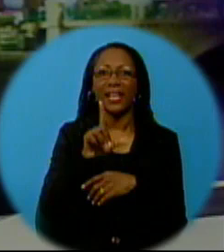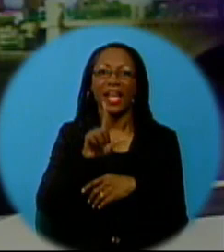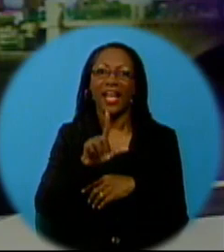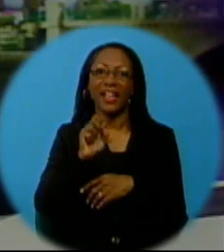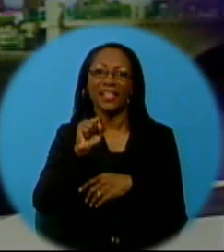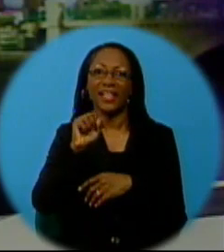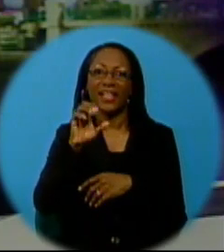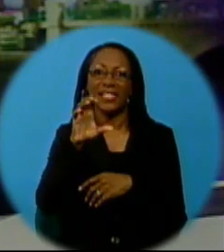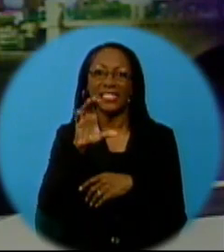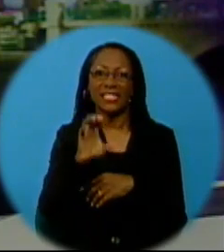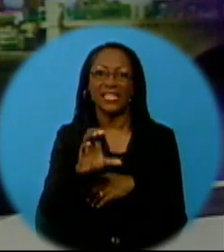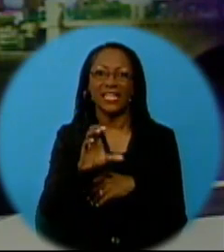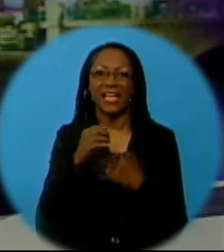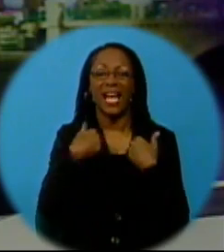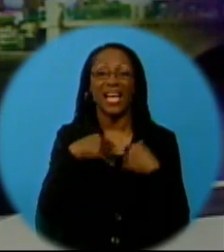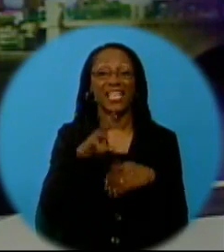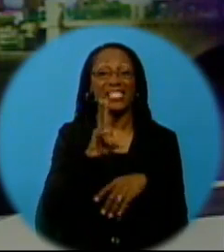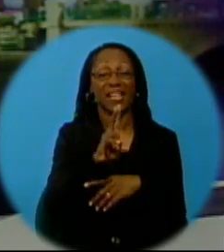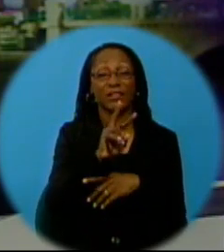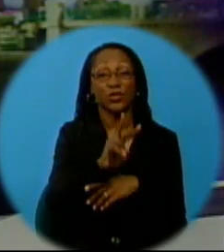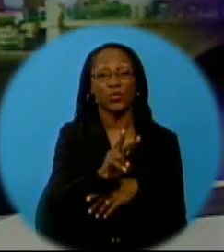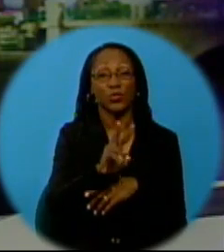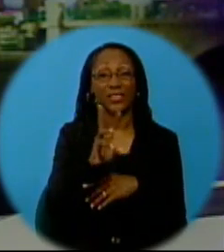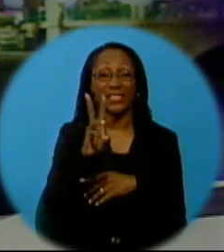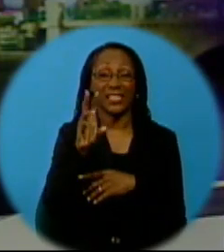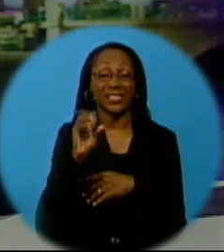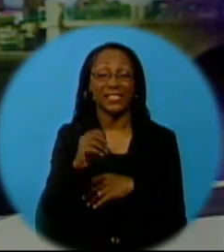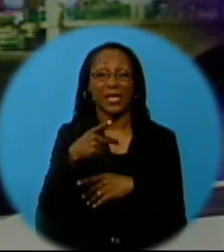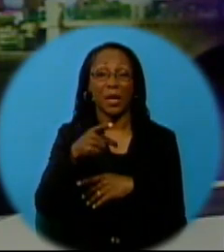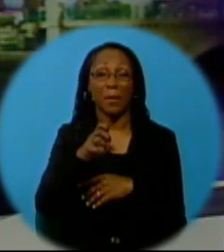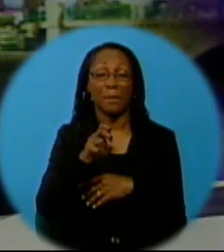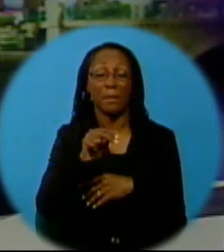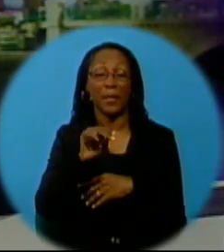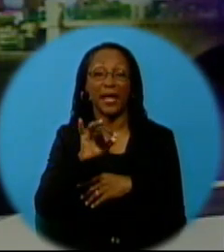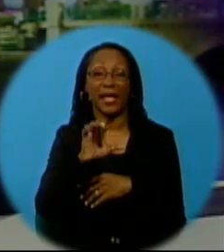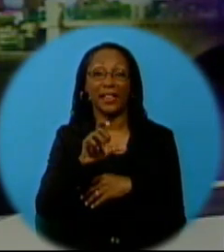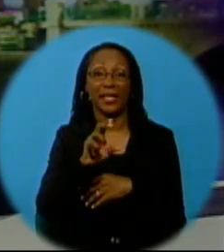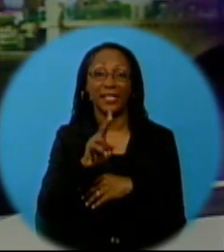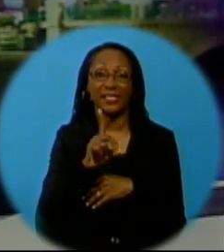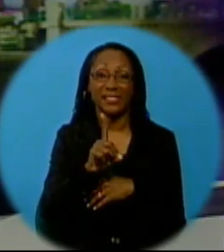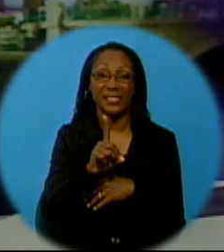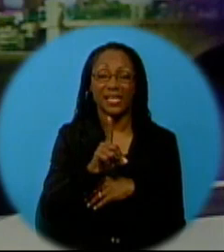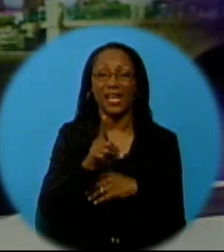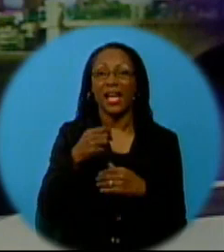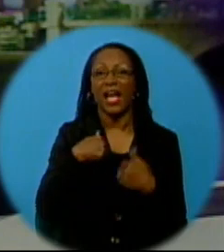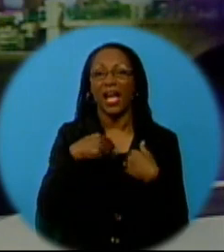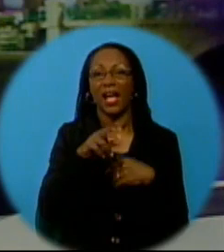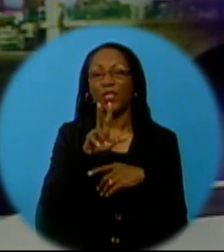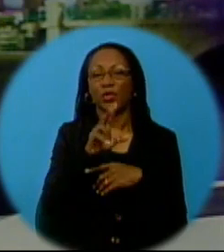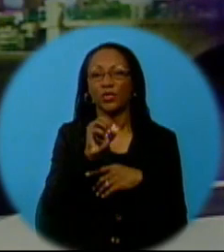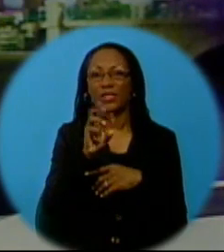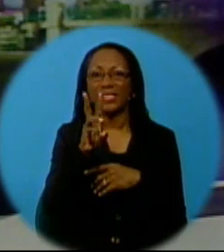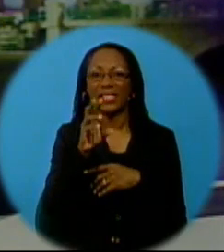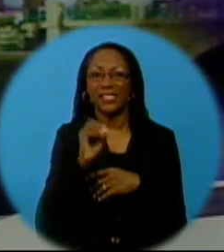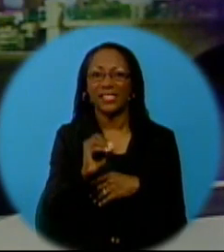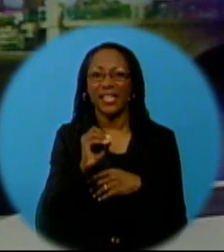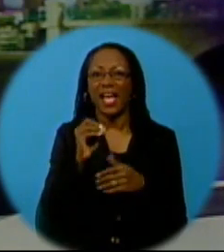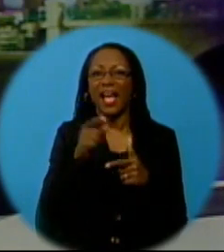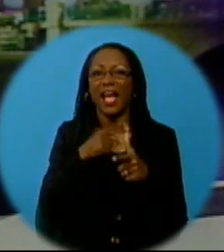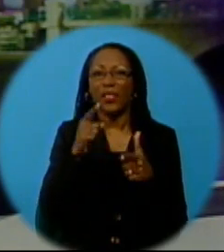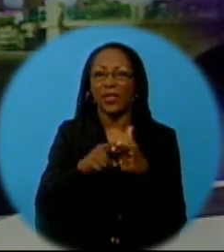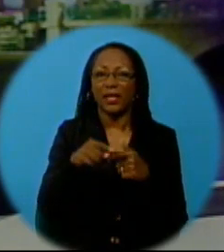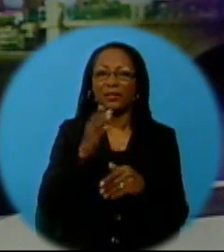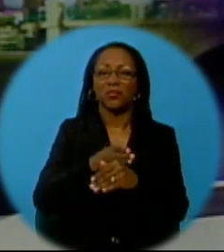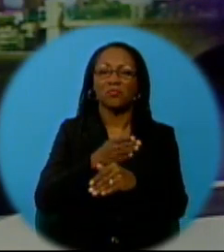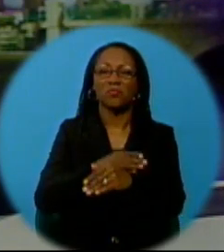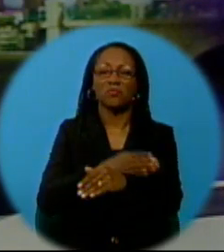72-60. Pylons were actually down 37-32 at halftime. But CBC's Mark Seal reports that it was from there that